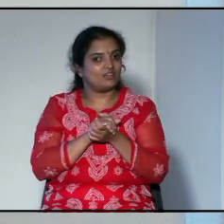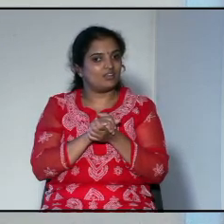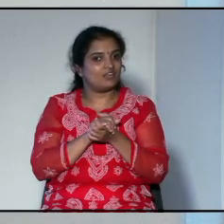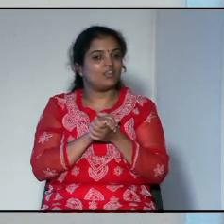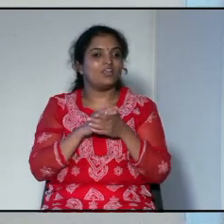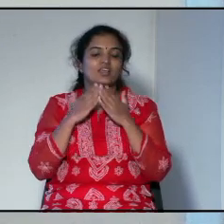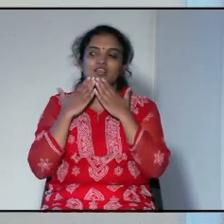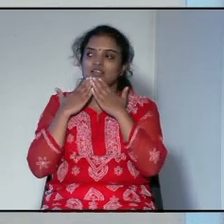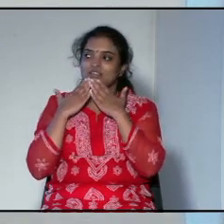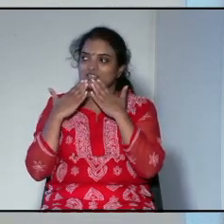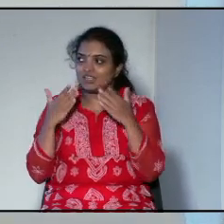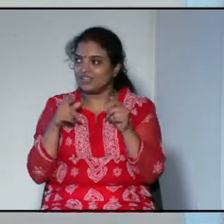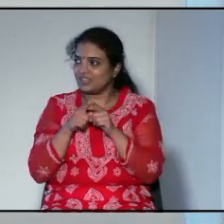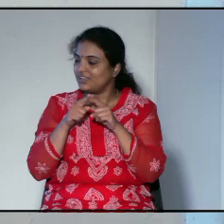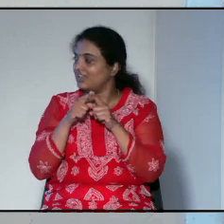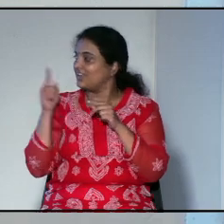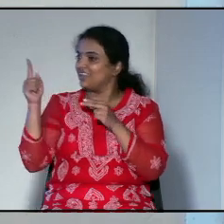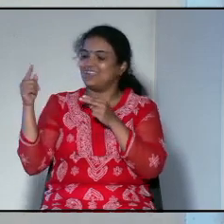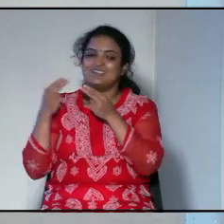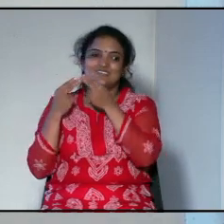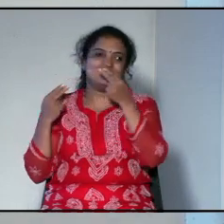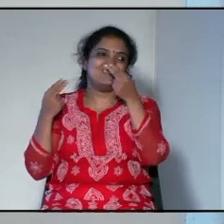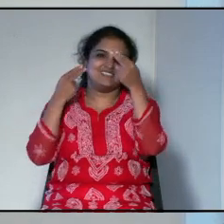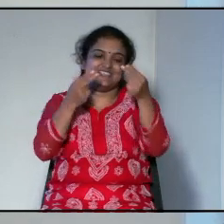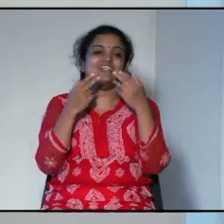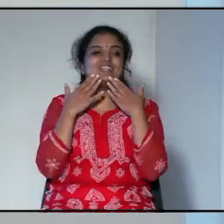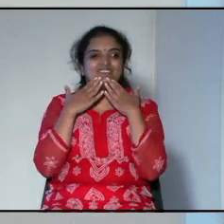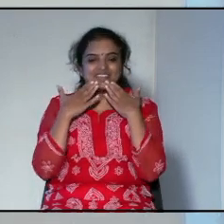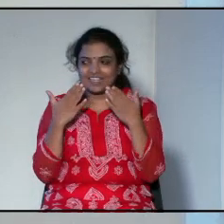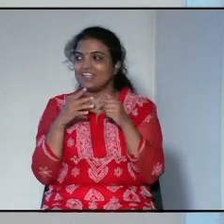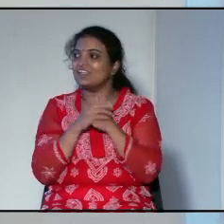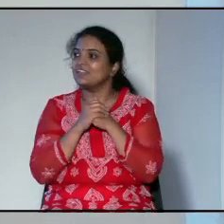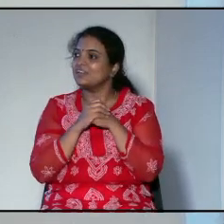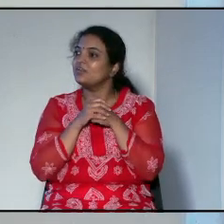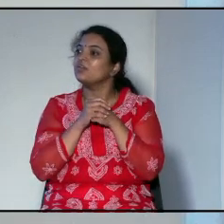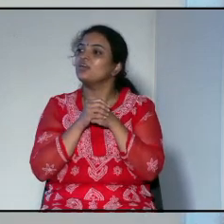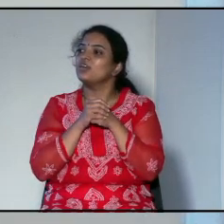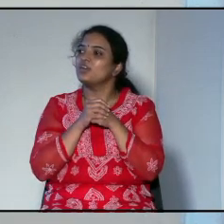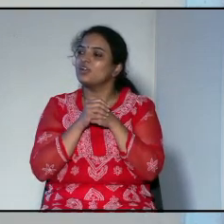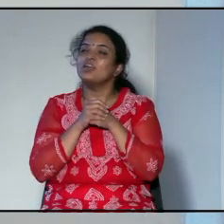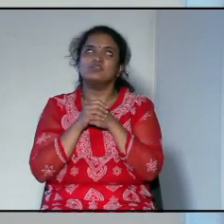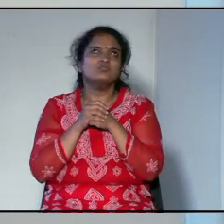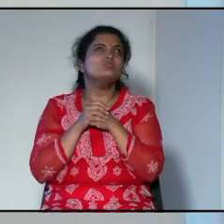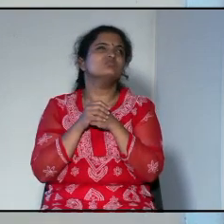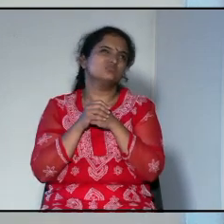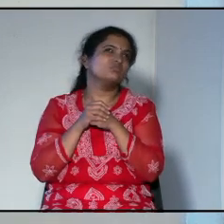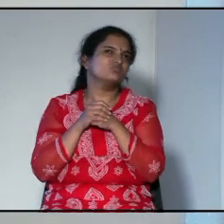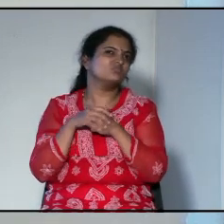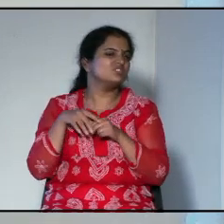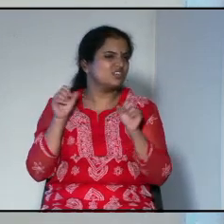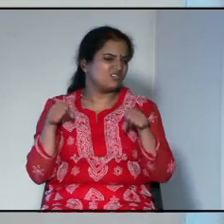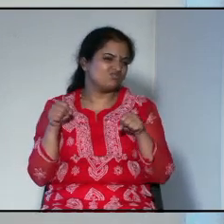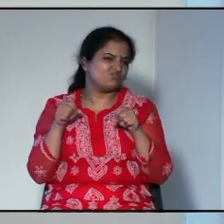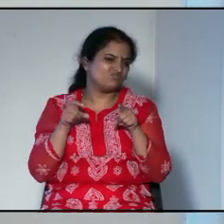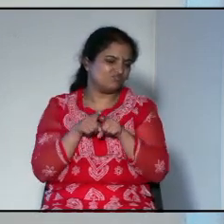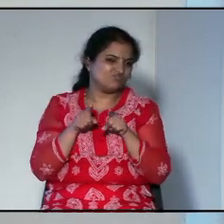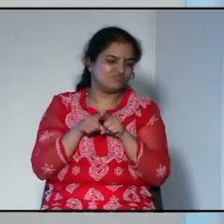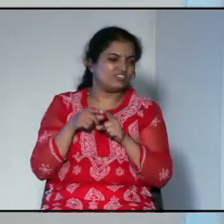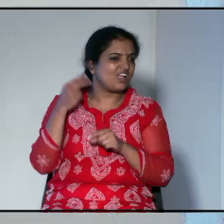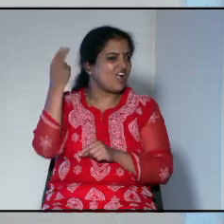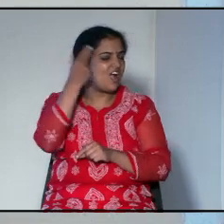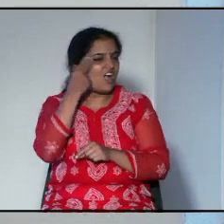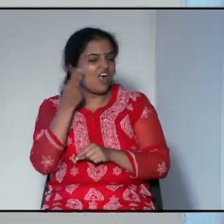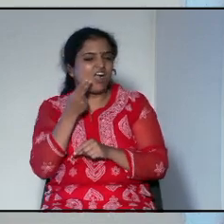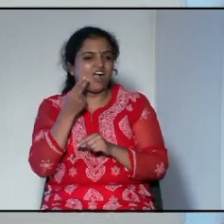thank you for this amazing talk. Oh, but thank you also for those anecdotes. You see, it's amazing how much the art world and the